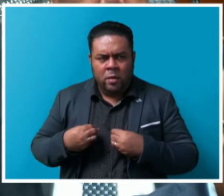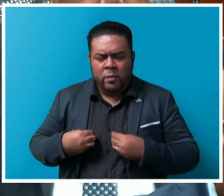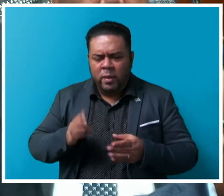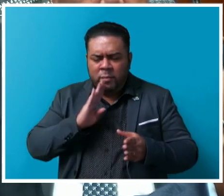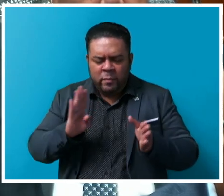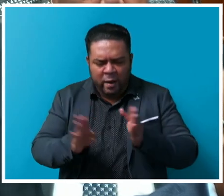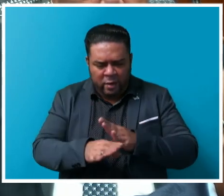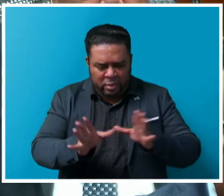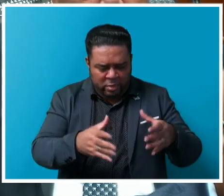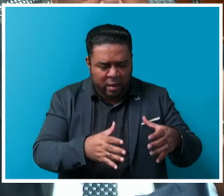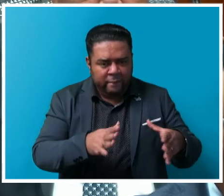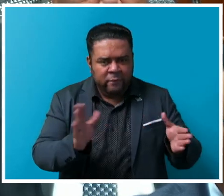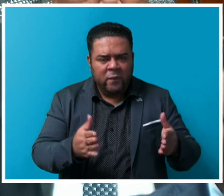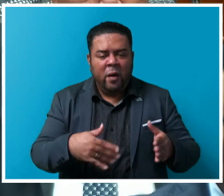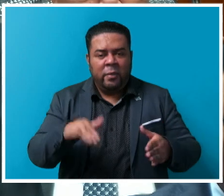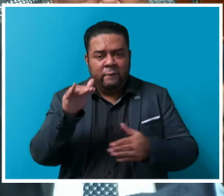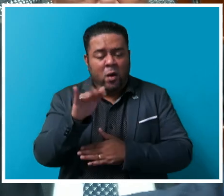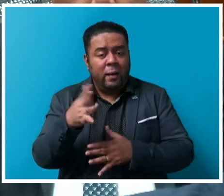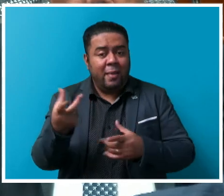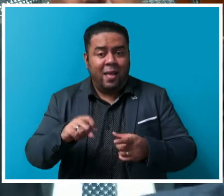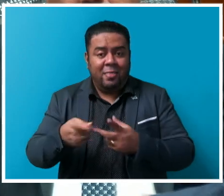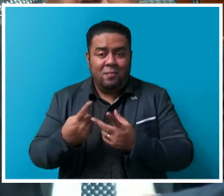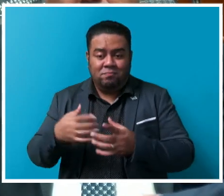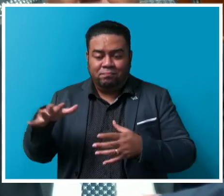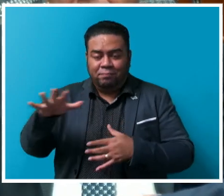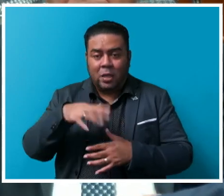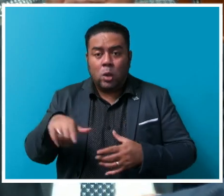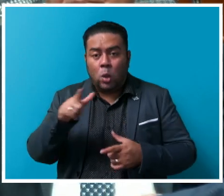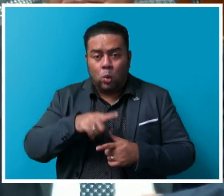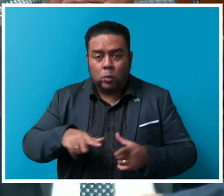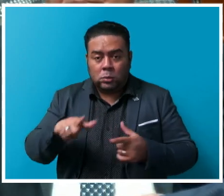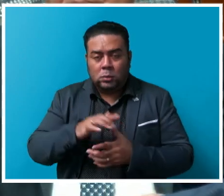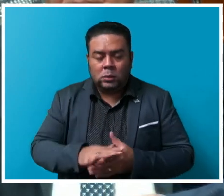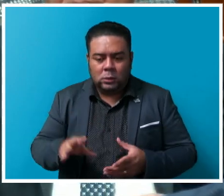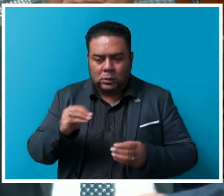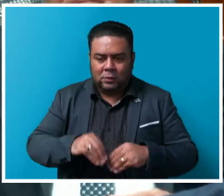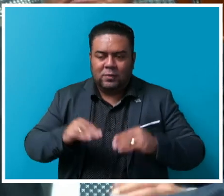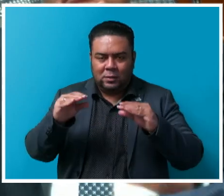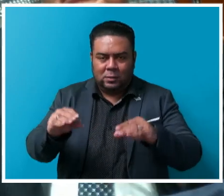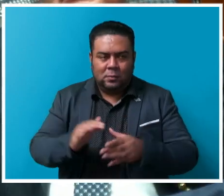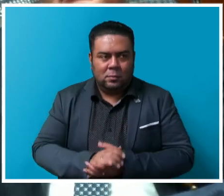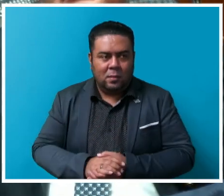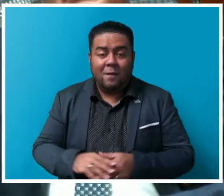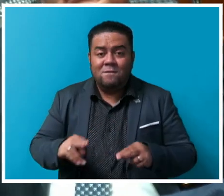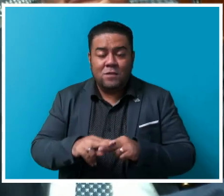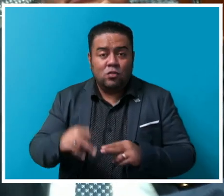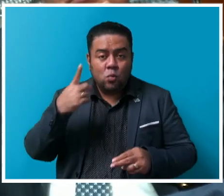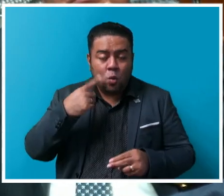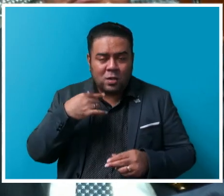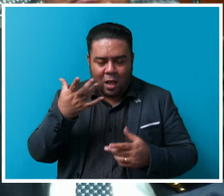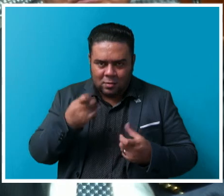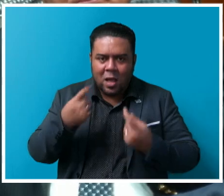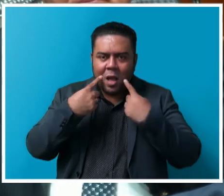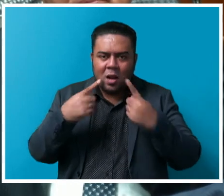sector players, both foreign and domestic, and local institutional investors. Fiji Water has announced